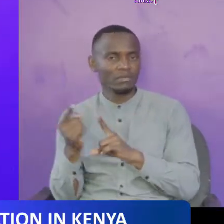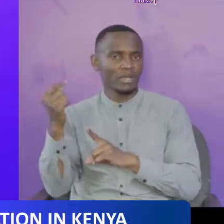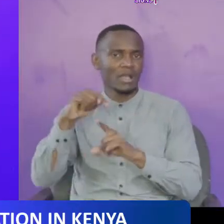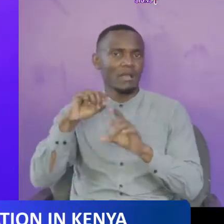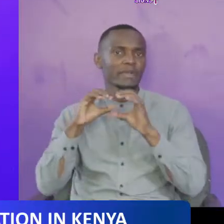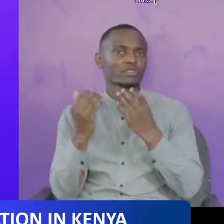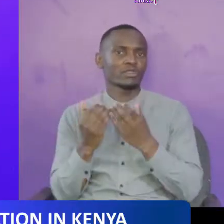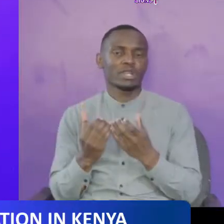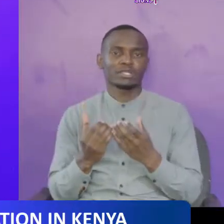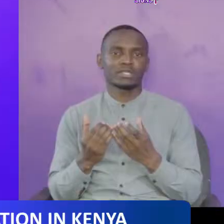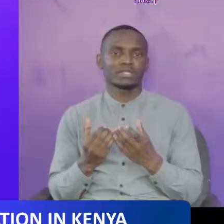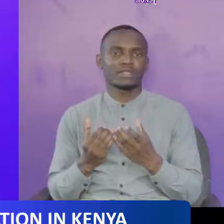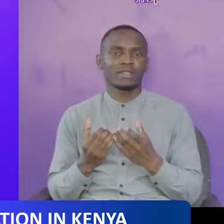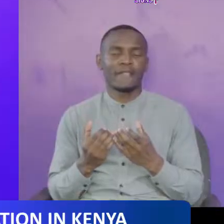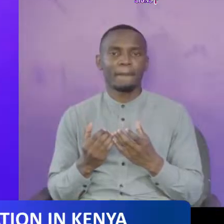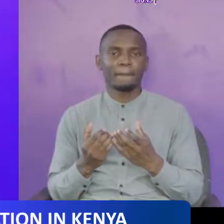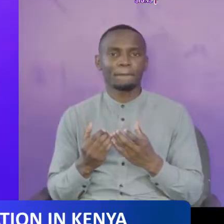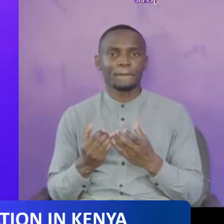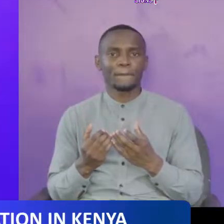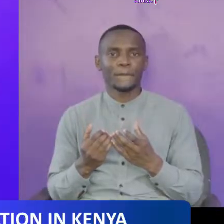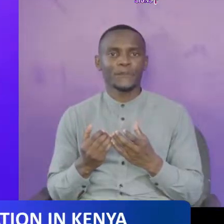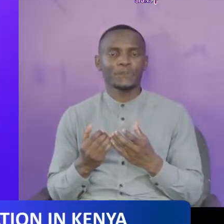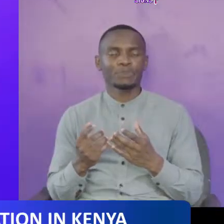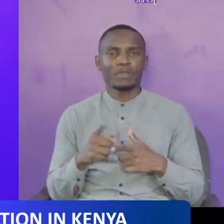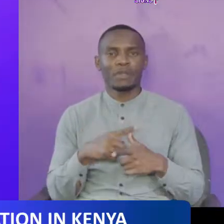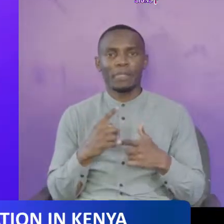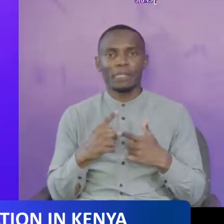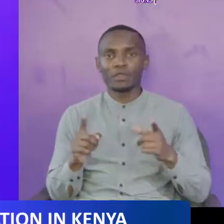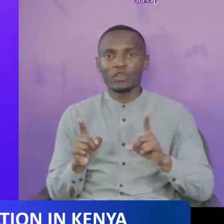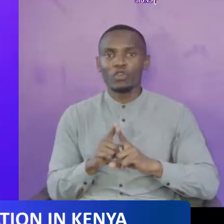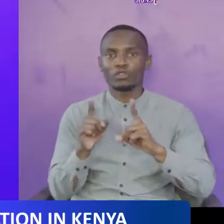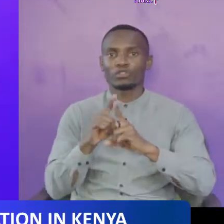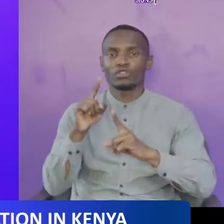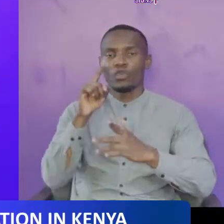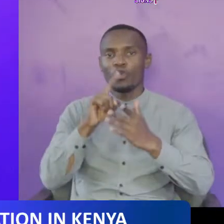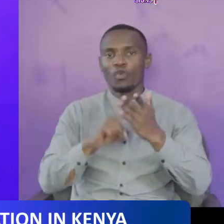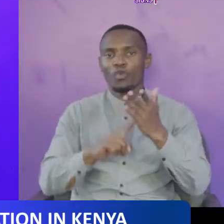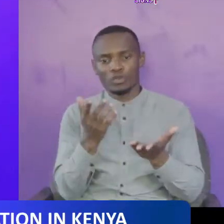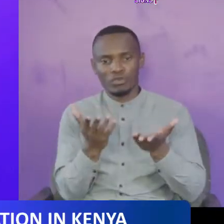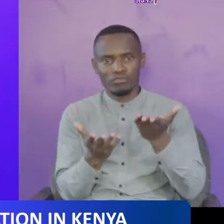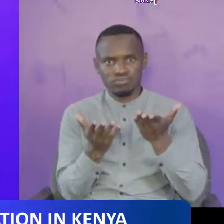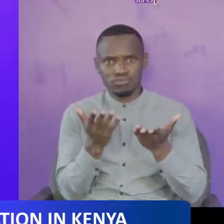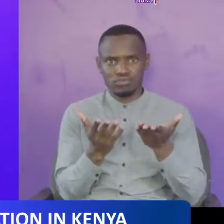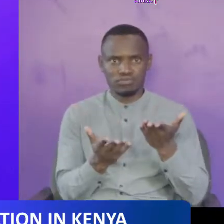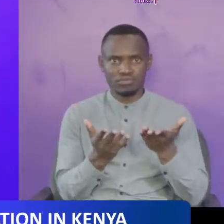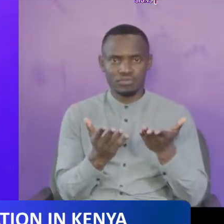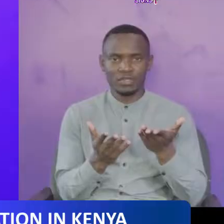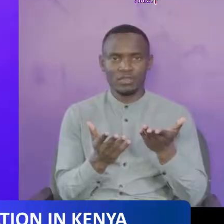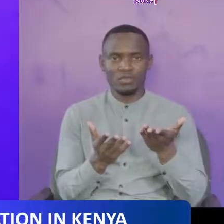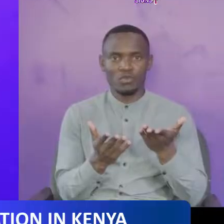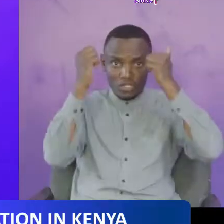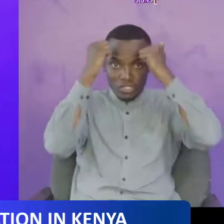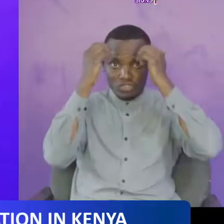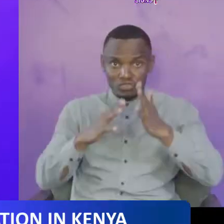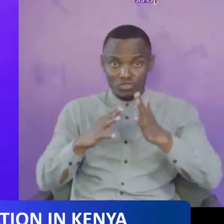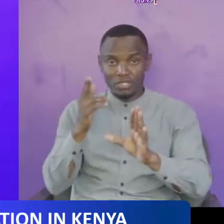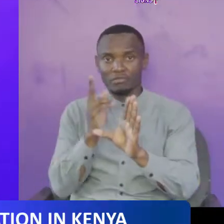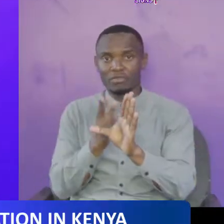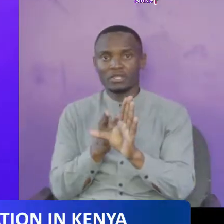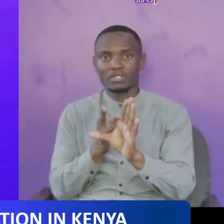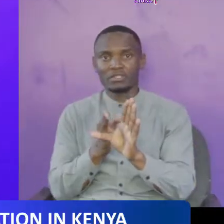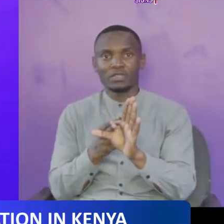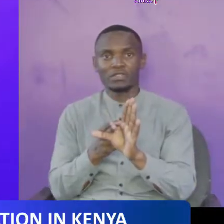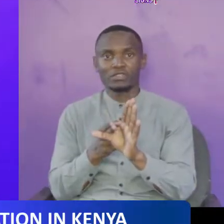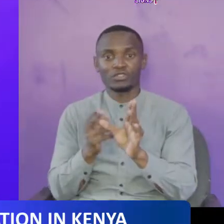weighing on? So and the more we weigh on our students' participation, the more they see